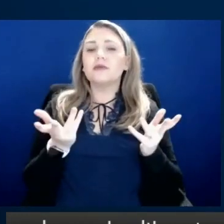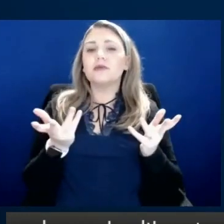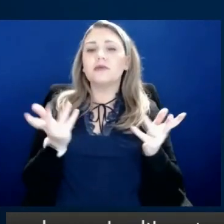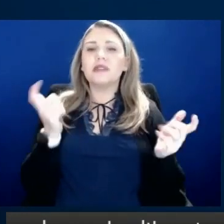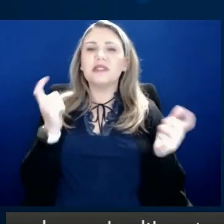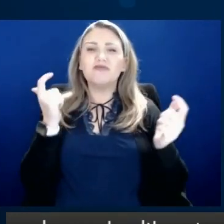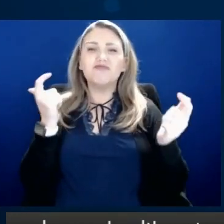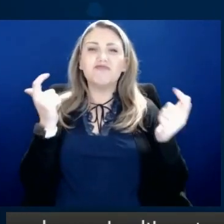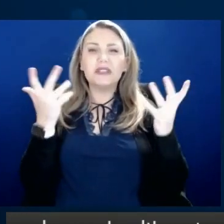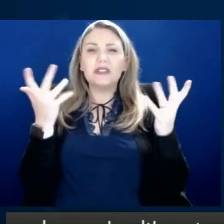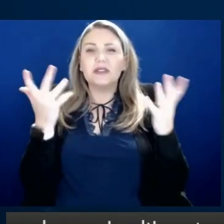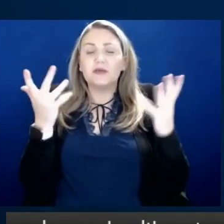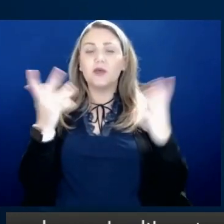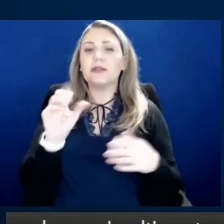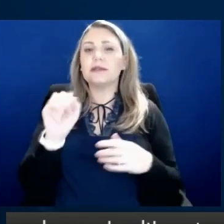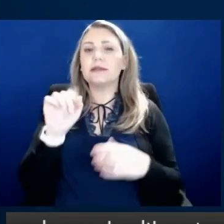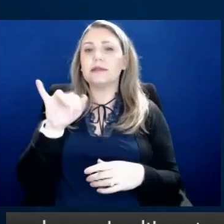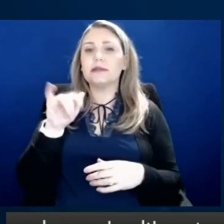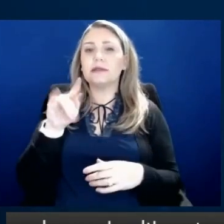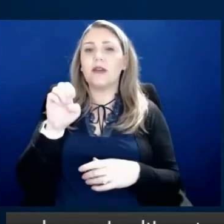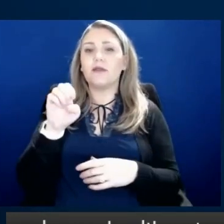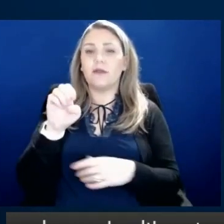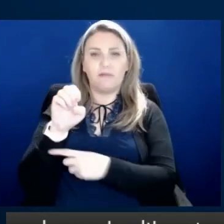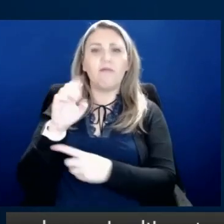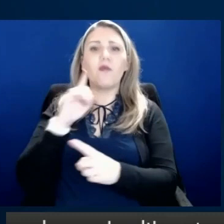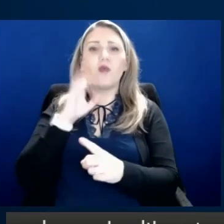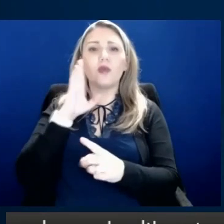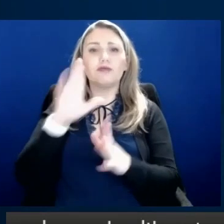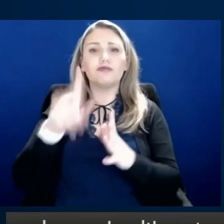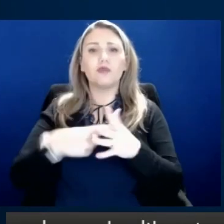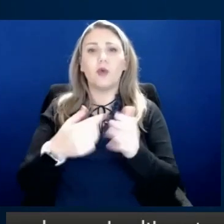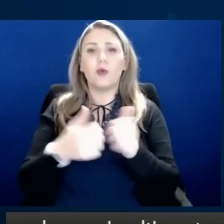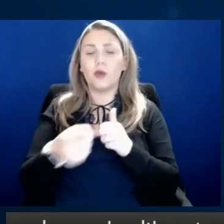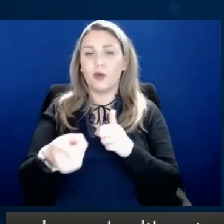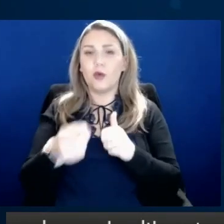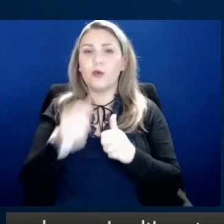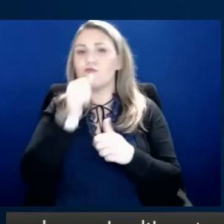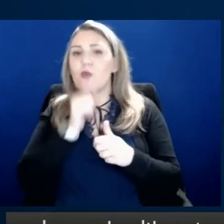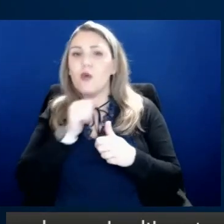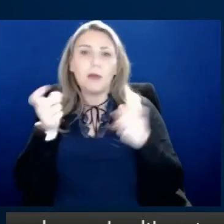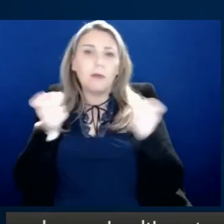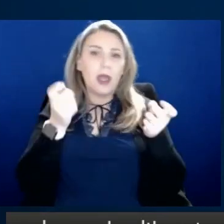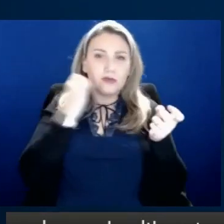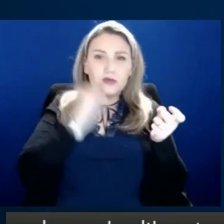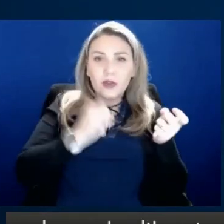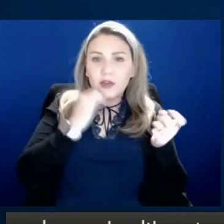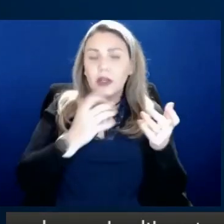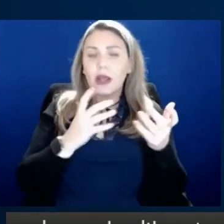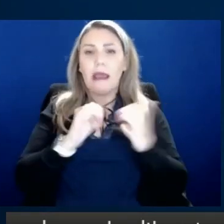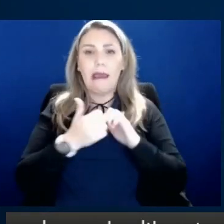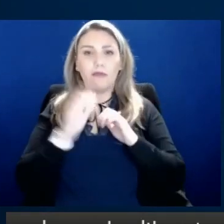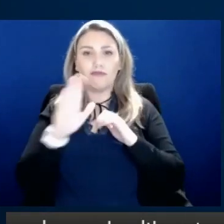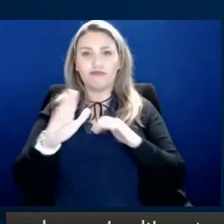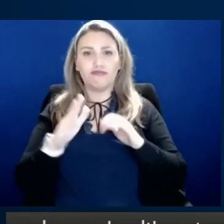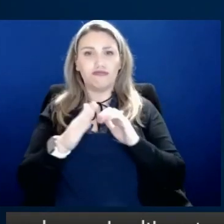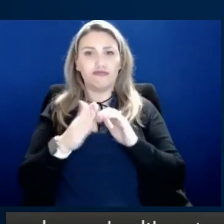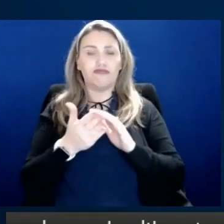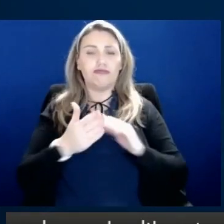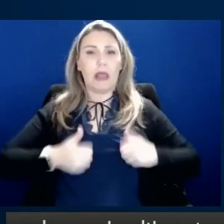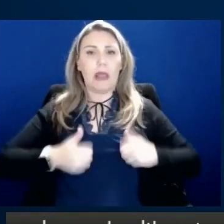I'll start with you, just day-to-day life, coping, managing, how have things changed for you since